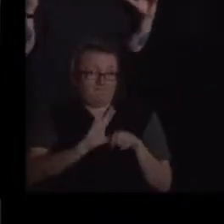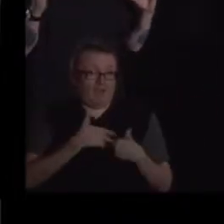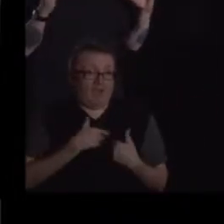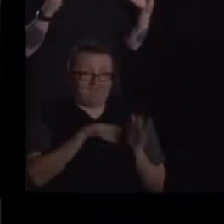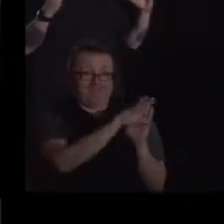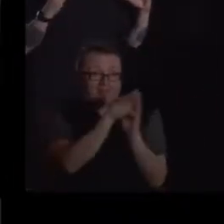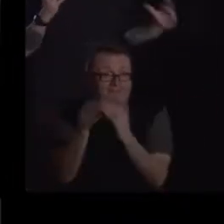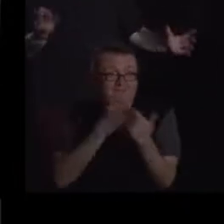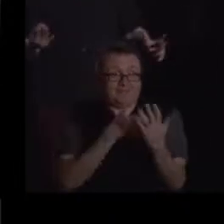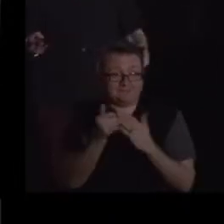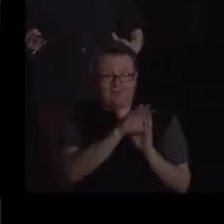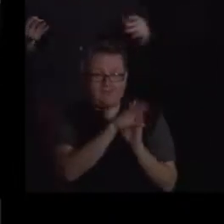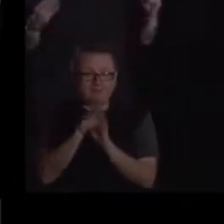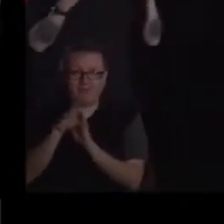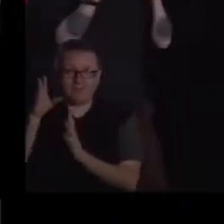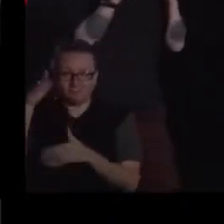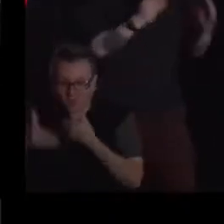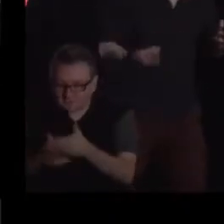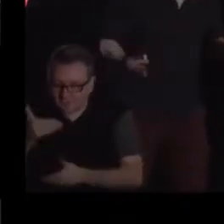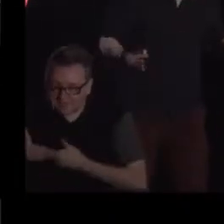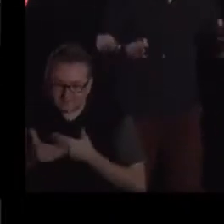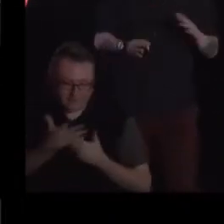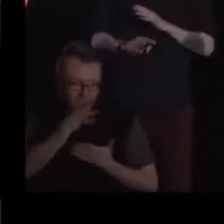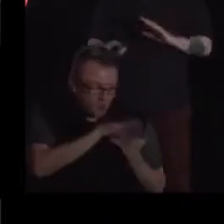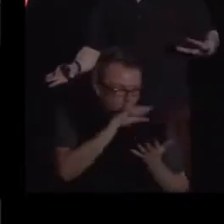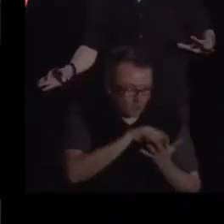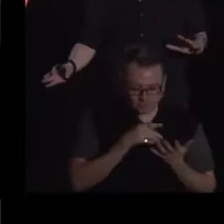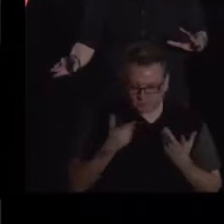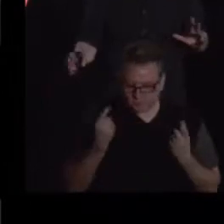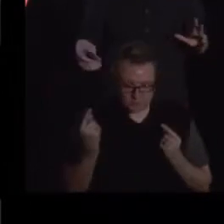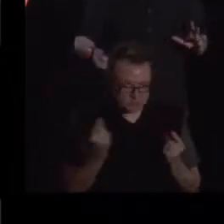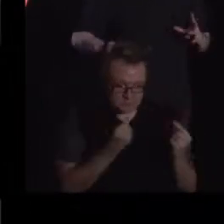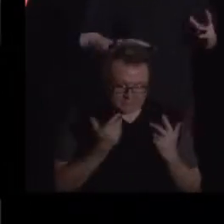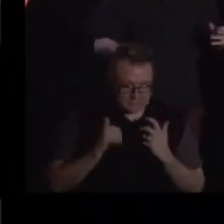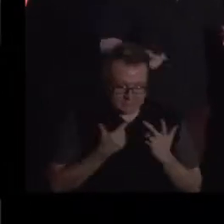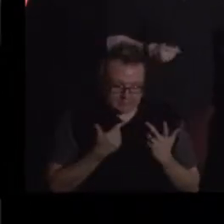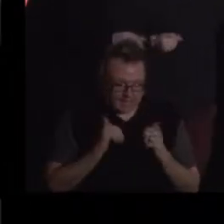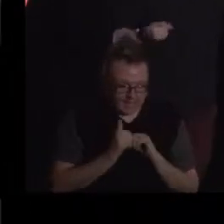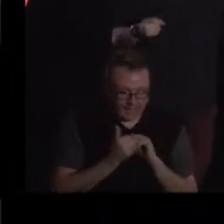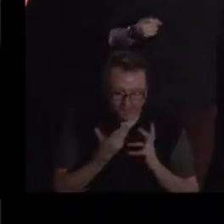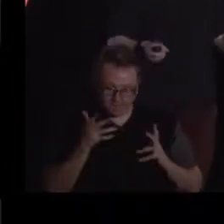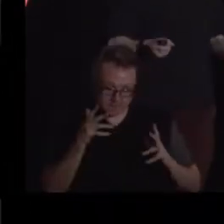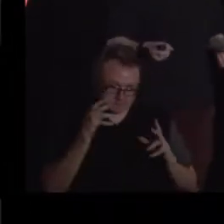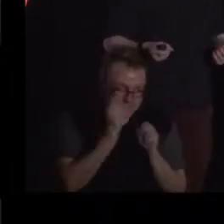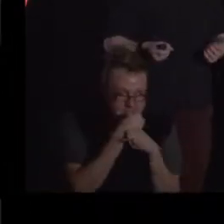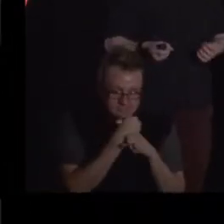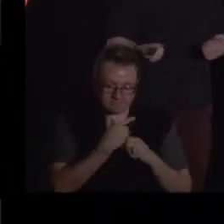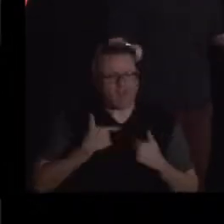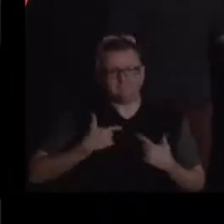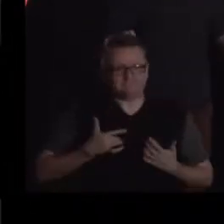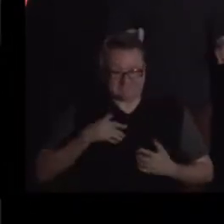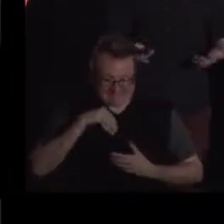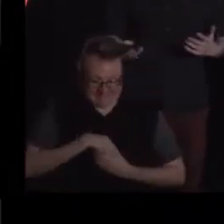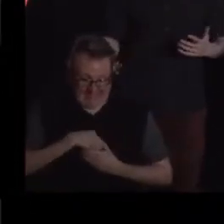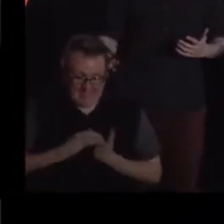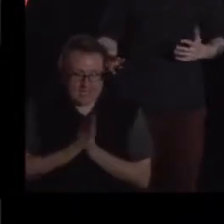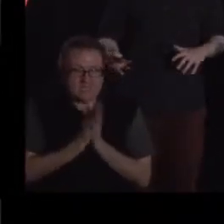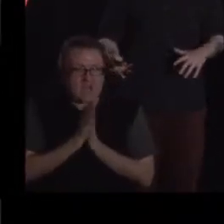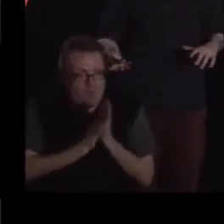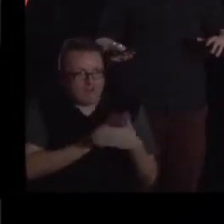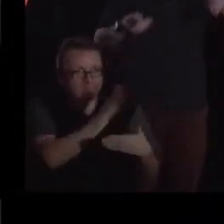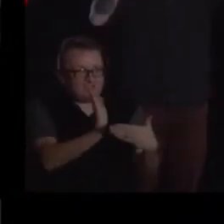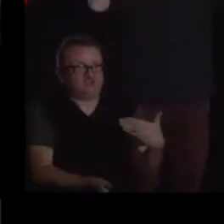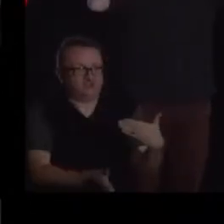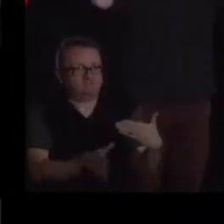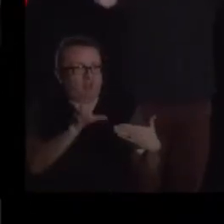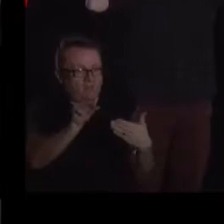it was an incredible process, just in the middle of it, no idea what's going on, but just with the drive to finish